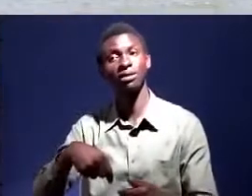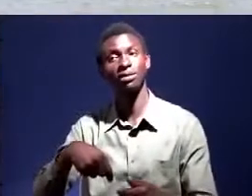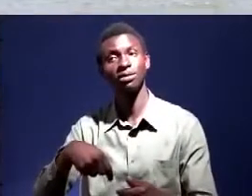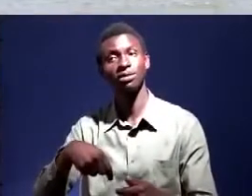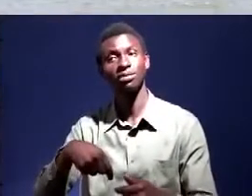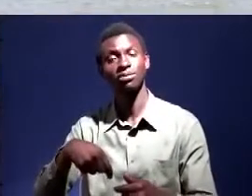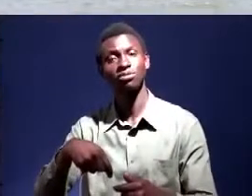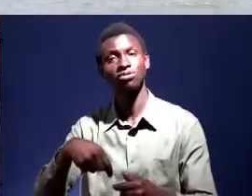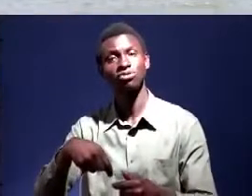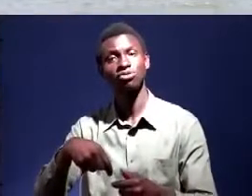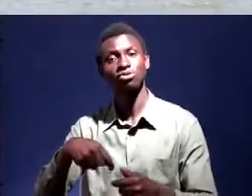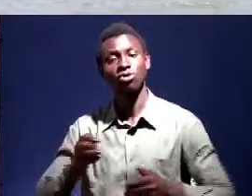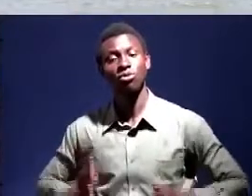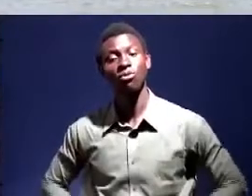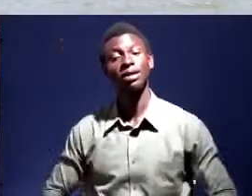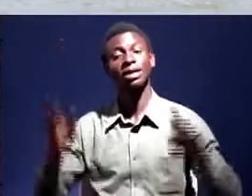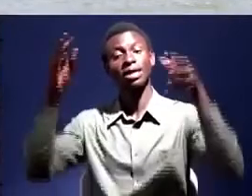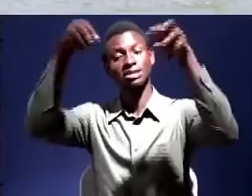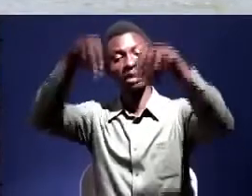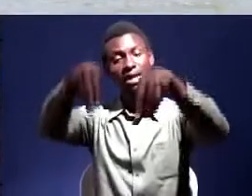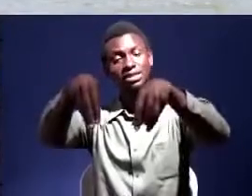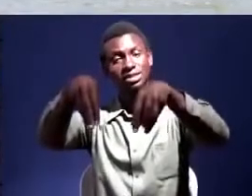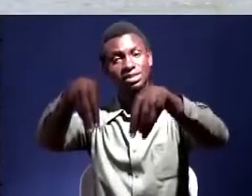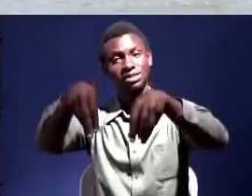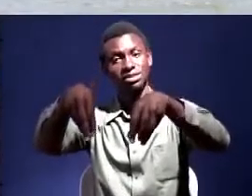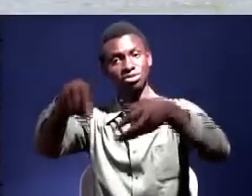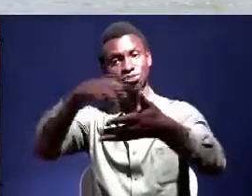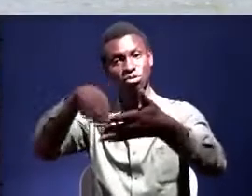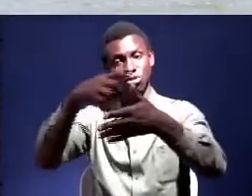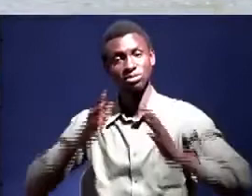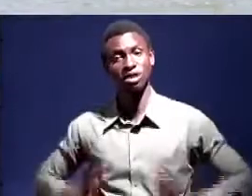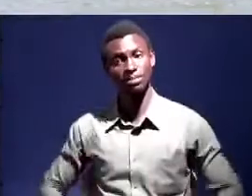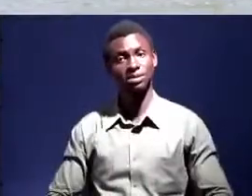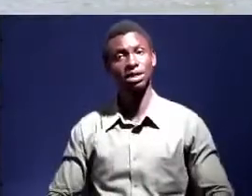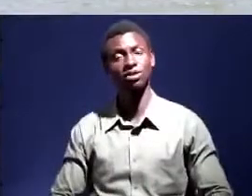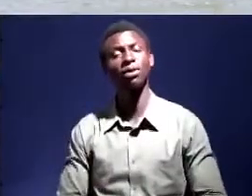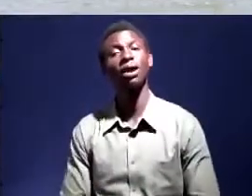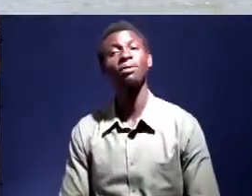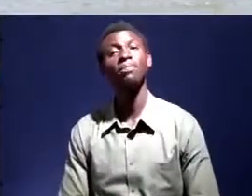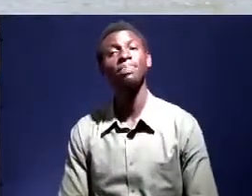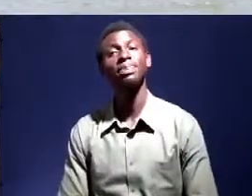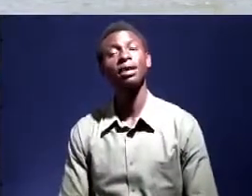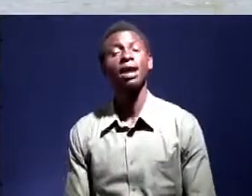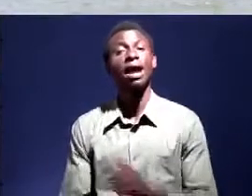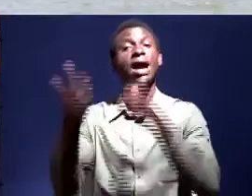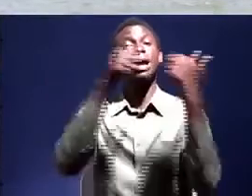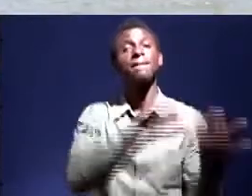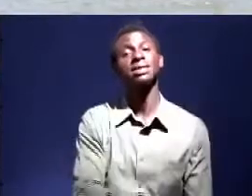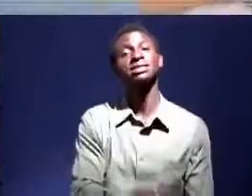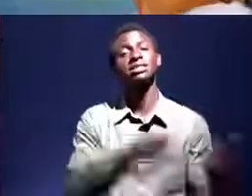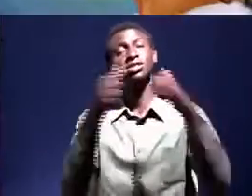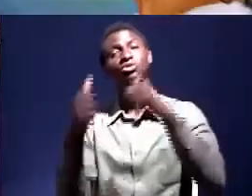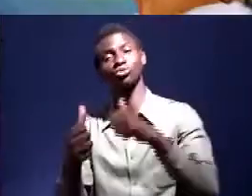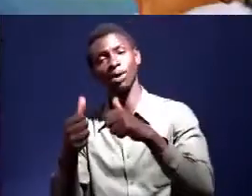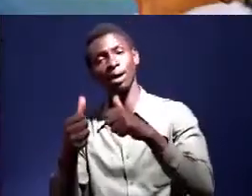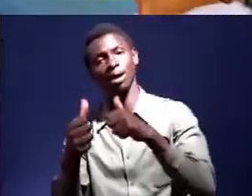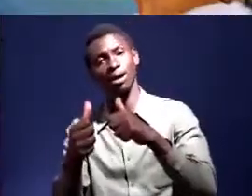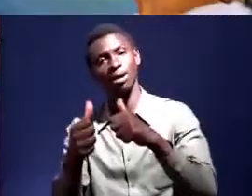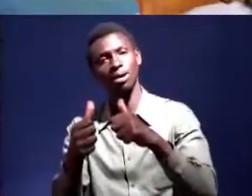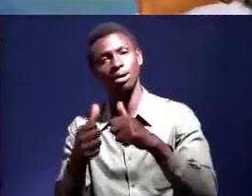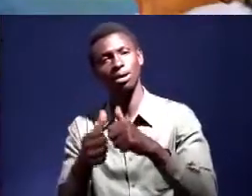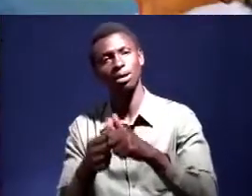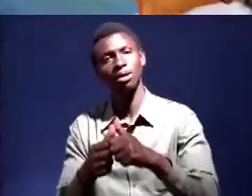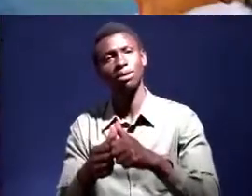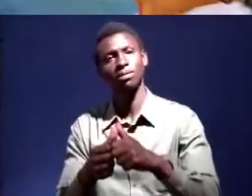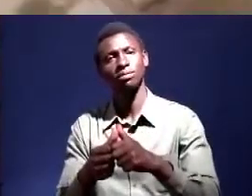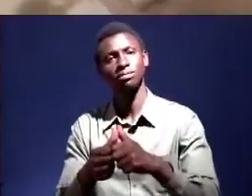and was baptized by John in Jordan. Jesus was fully immersed